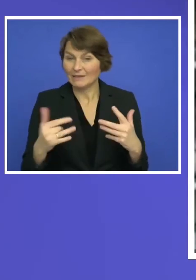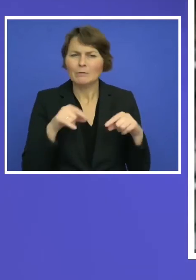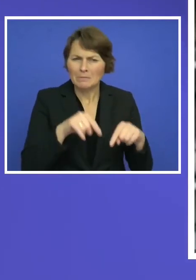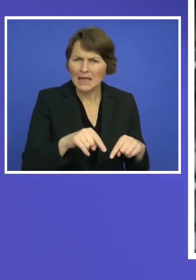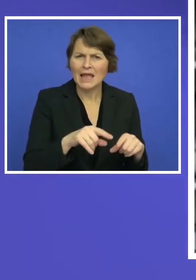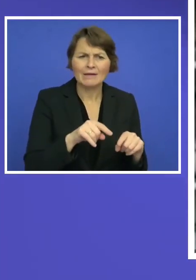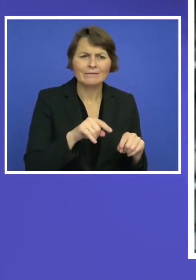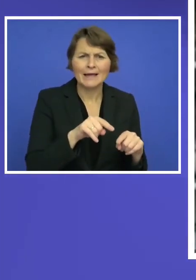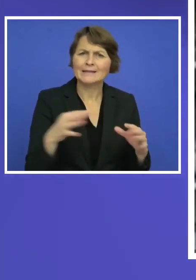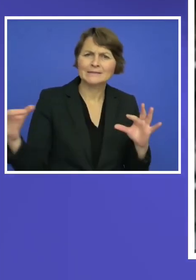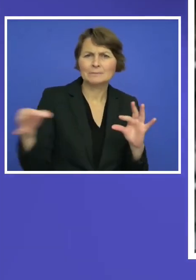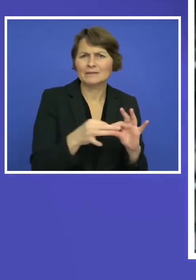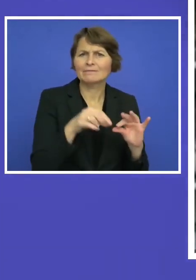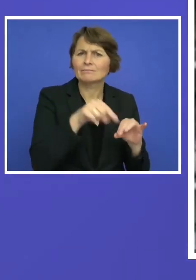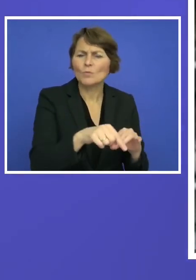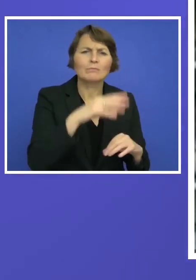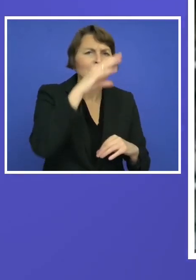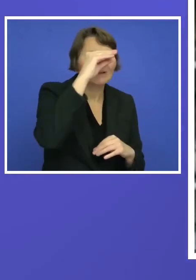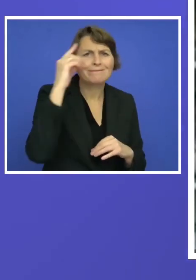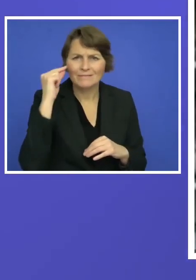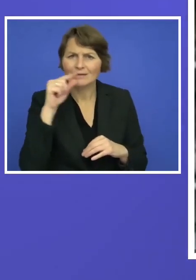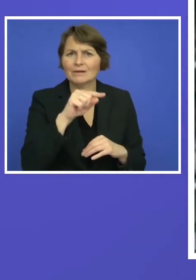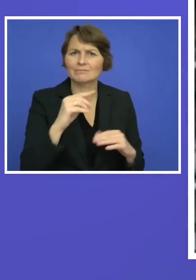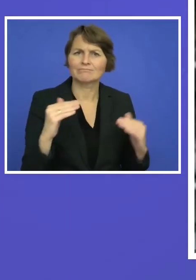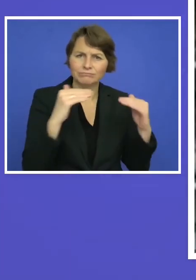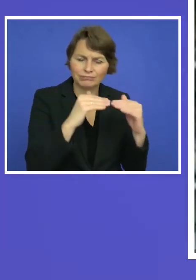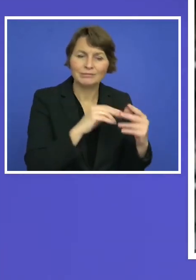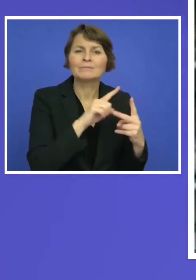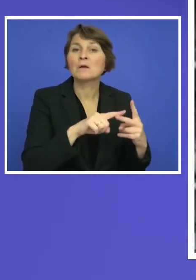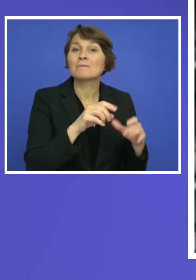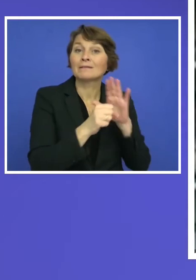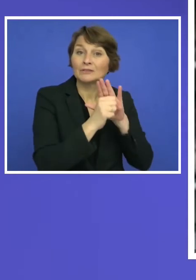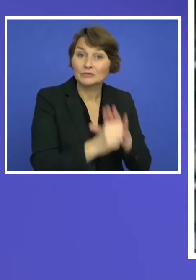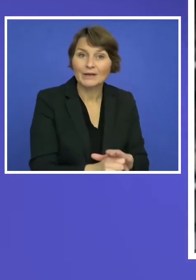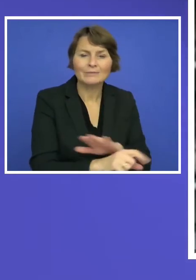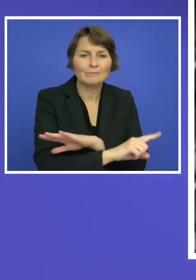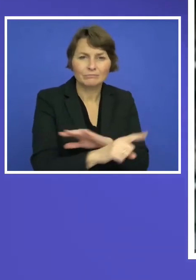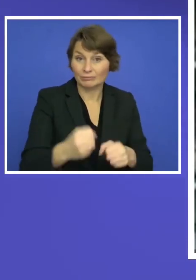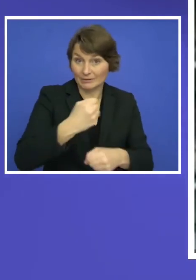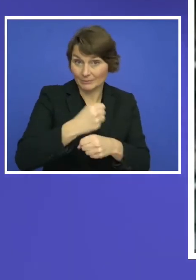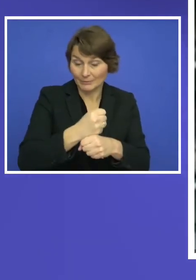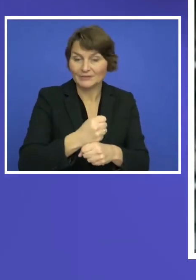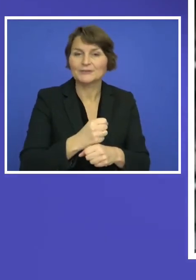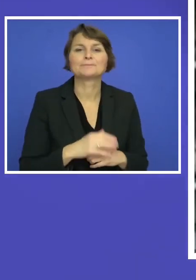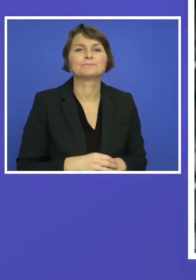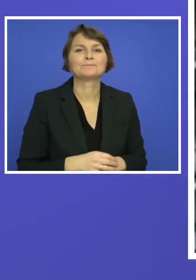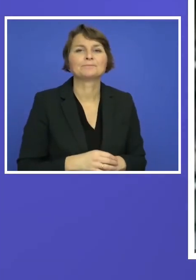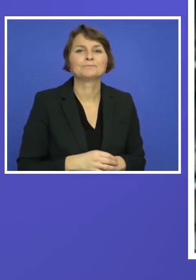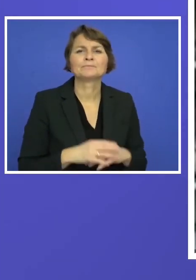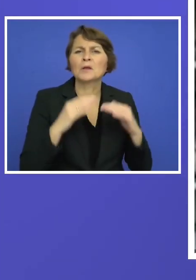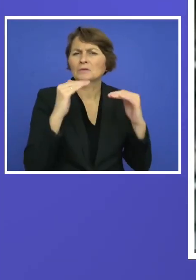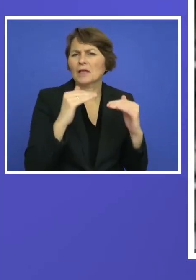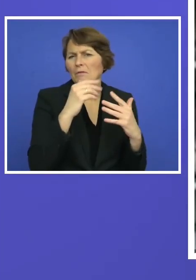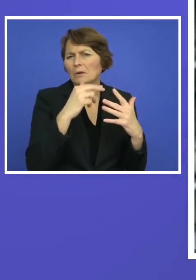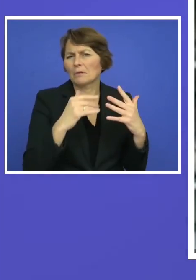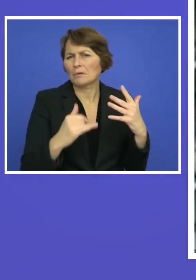remuneration and discrimination in employment and occupation. There are more